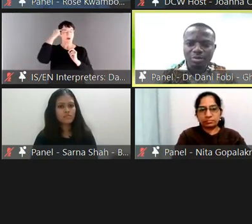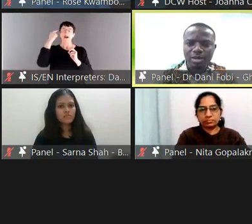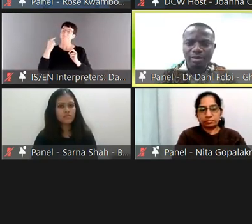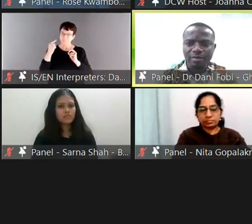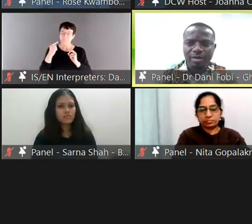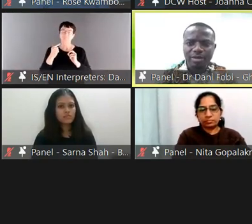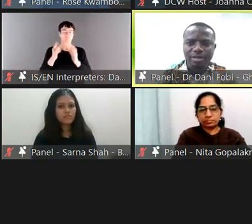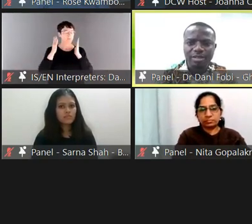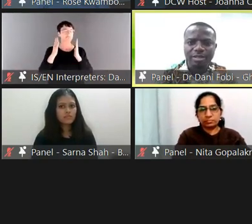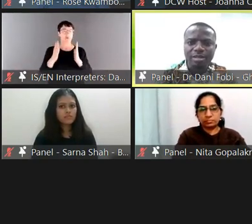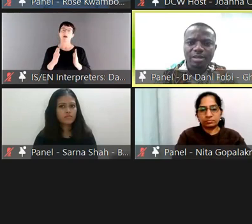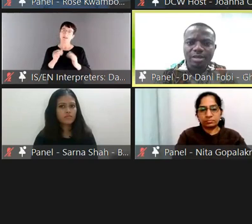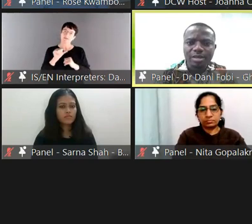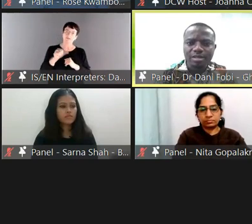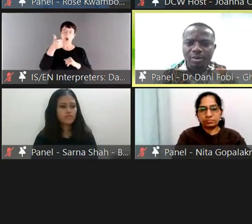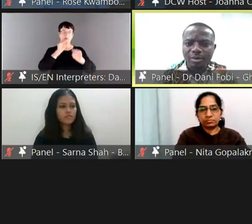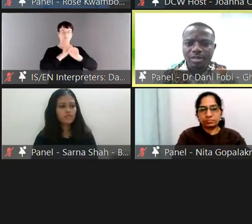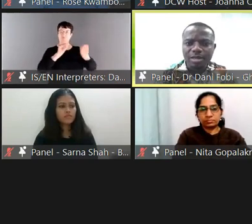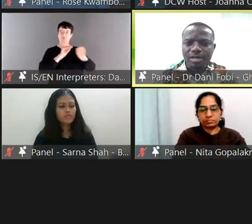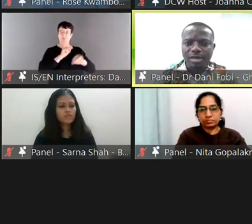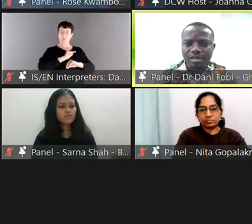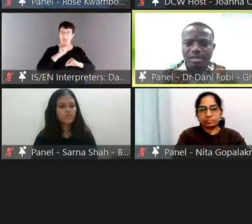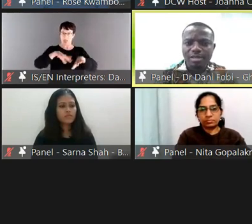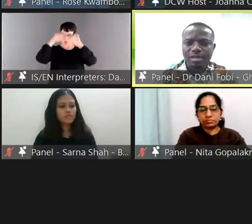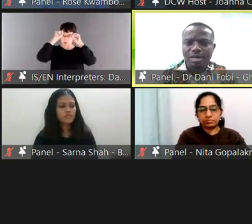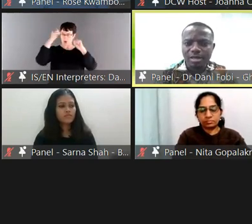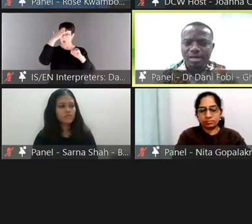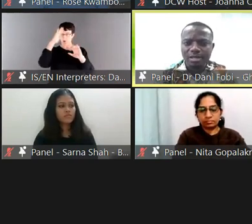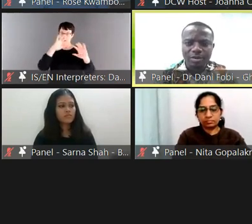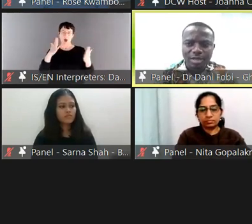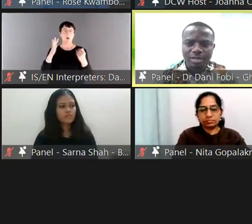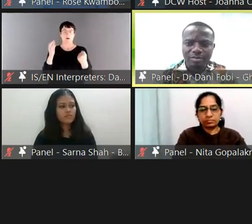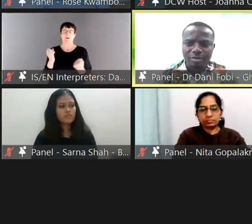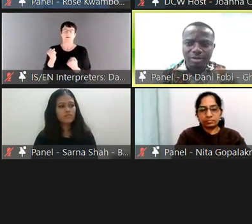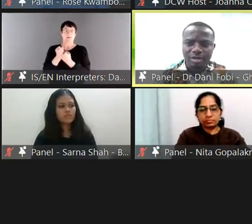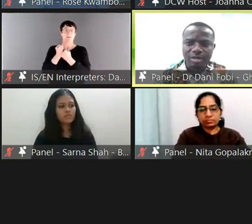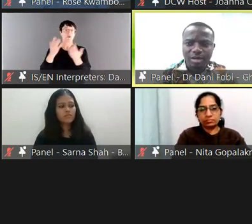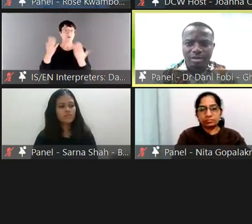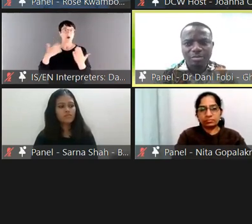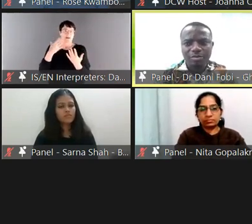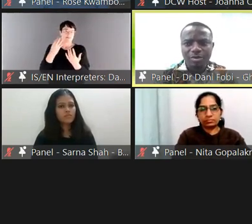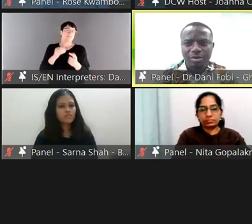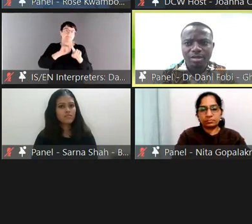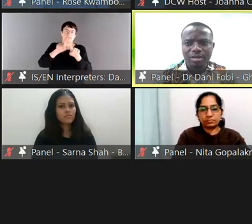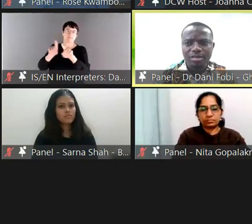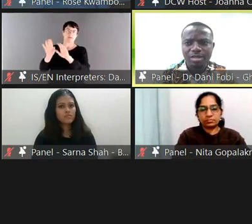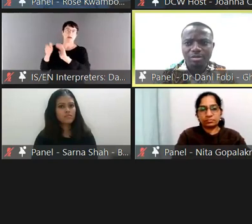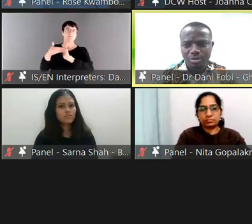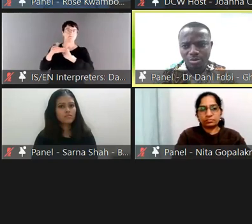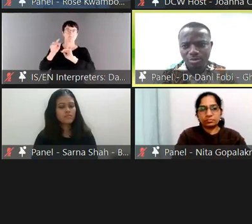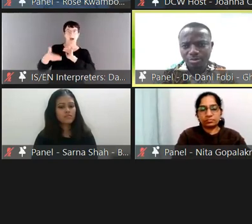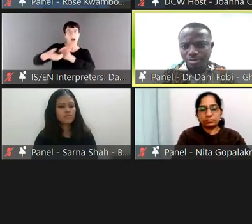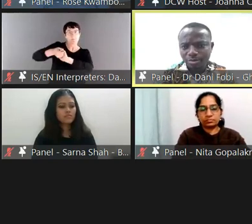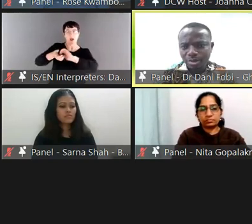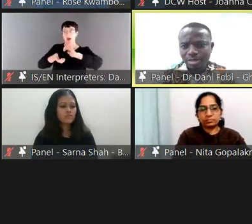collaboration between health and education in supporting early years education for young deaf children, even before they start